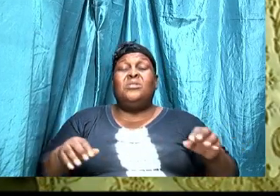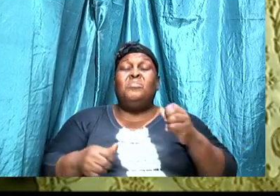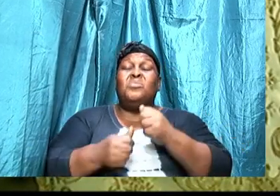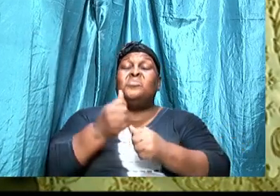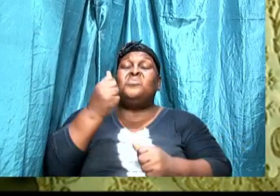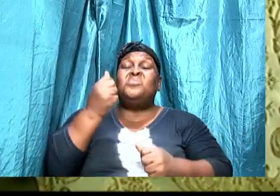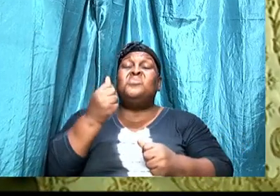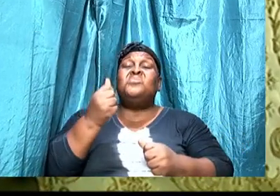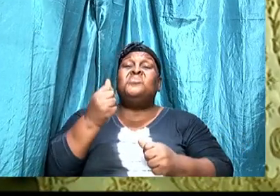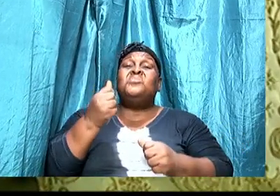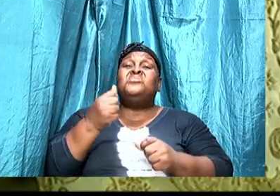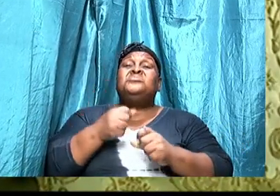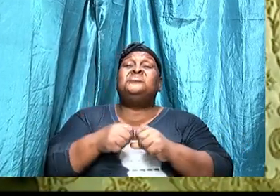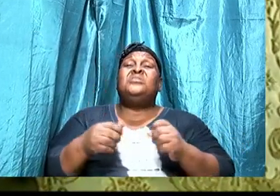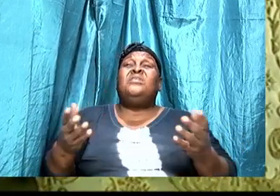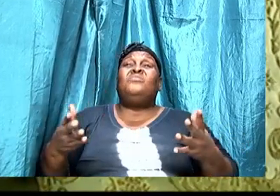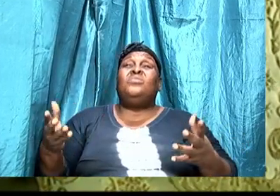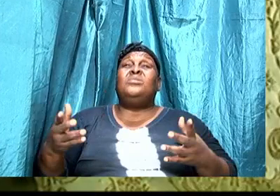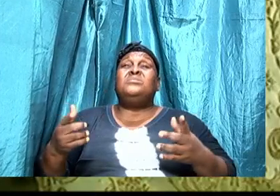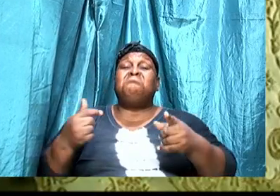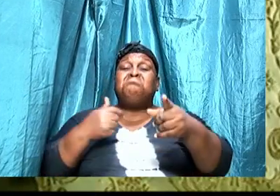what